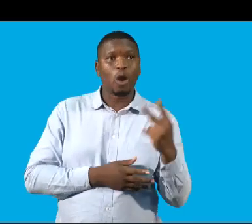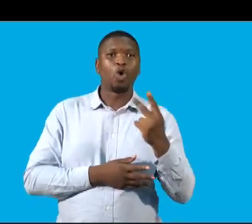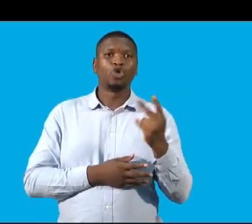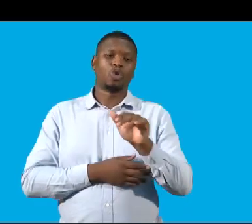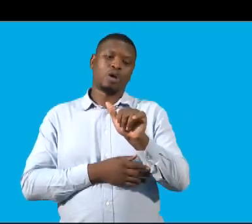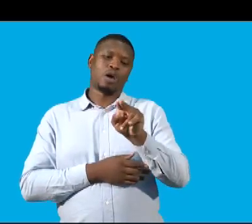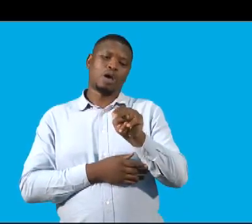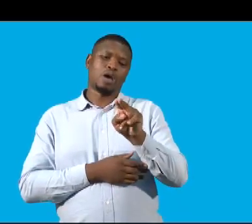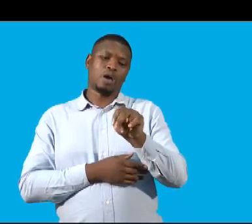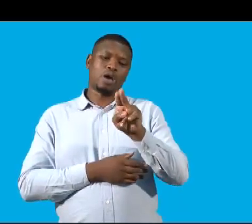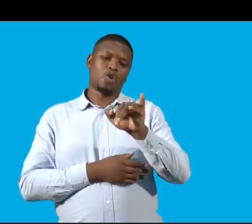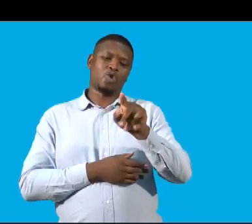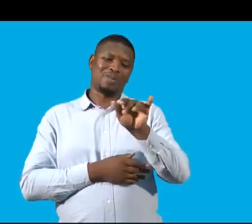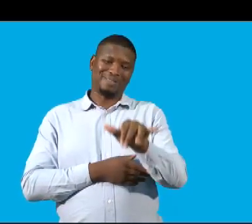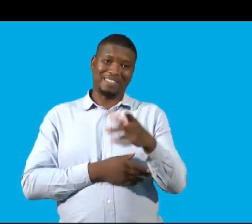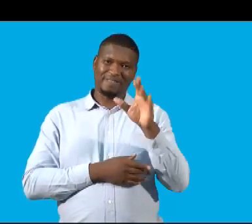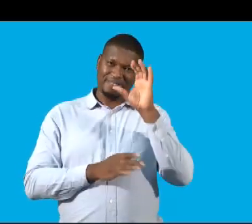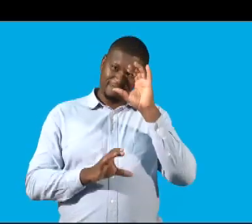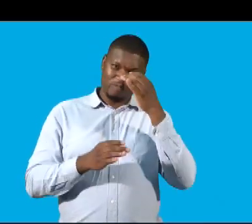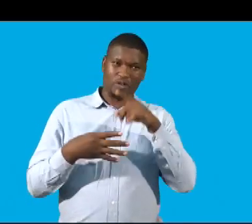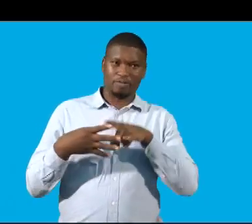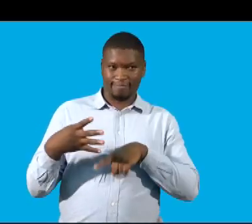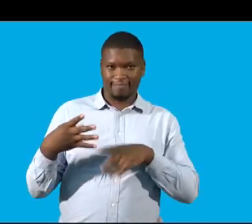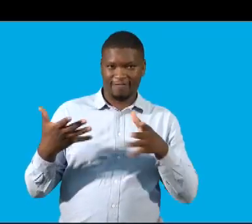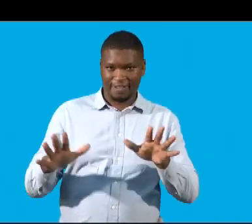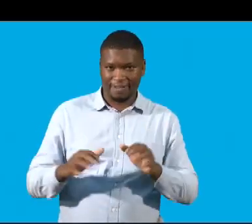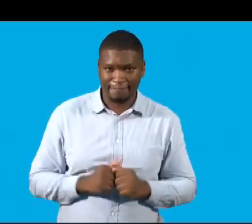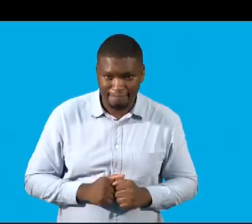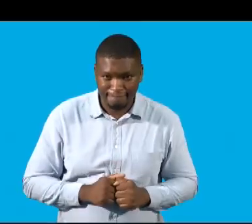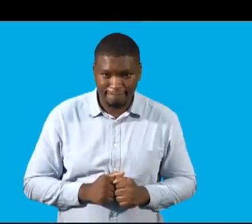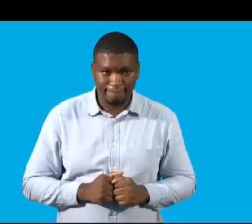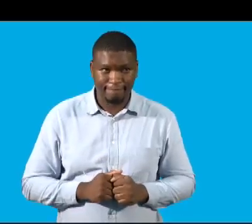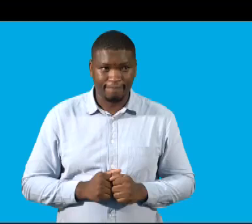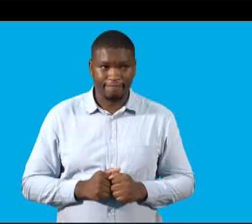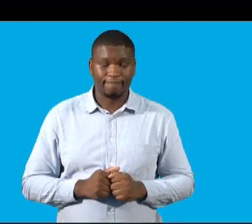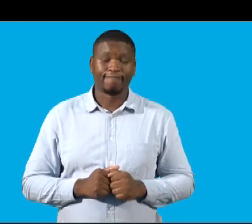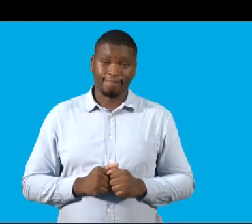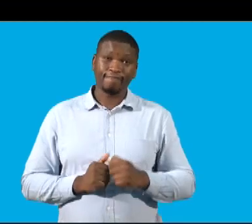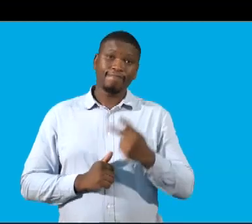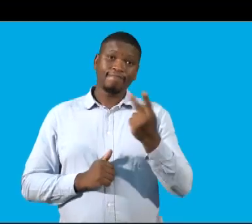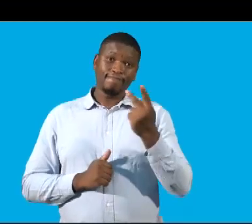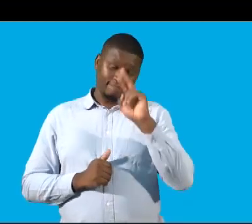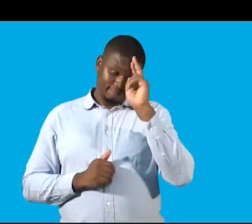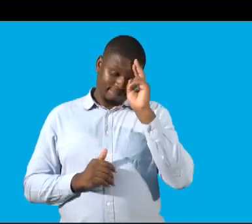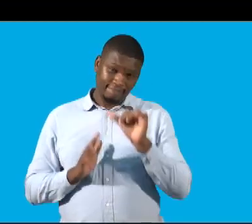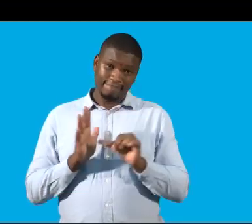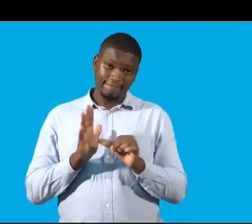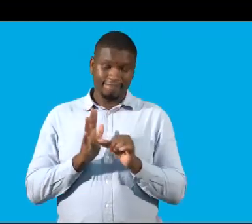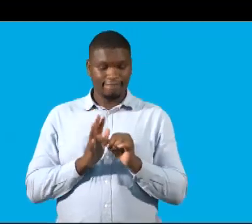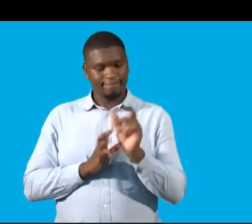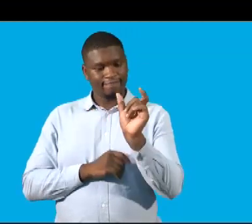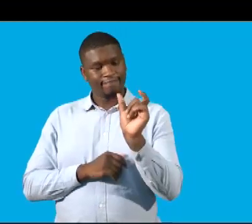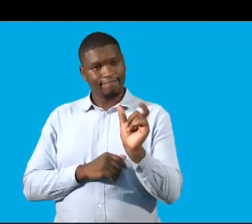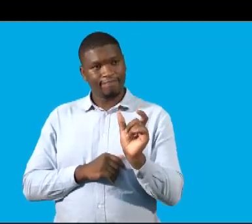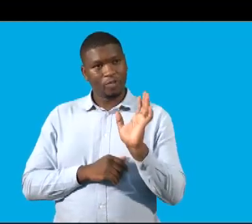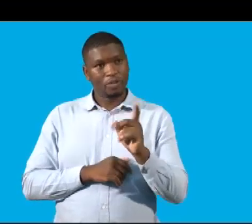the annuities. So those are the only ones we focused on in this lesson. Let's look at the keywords that